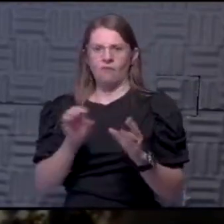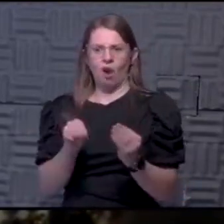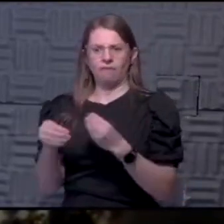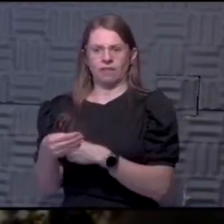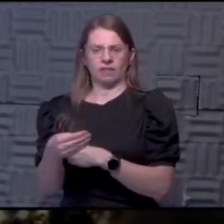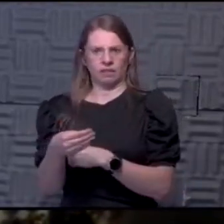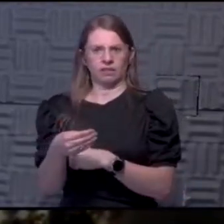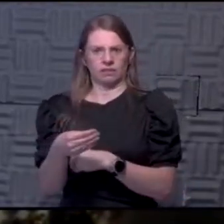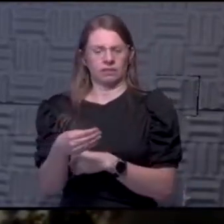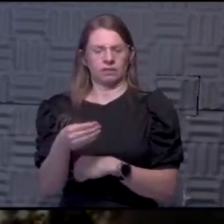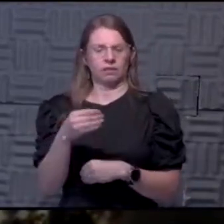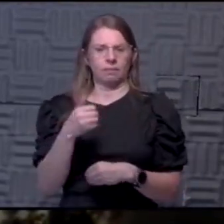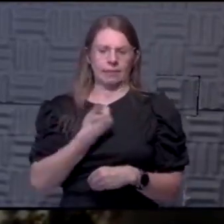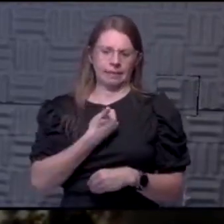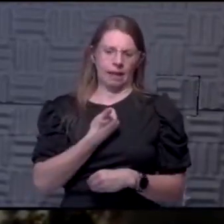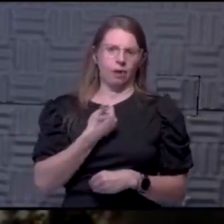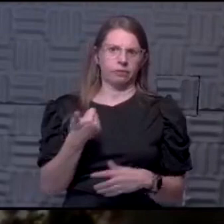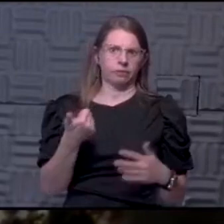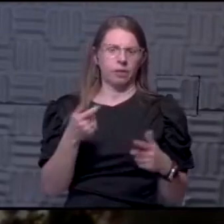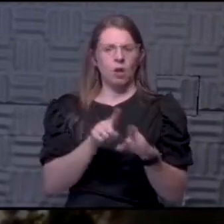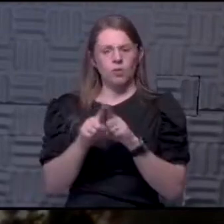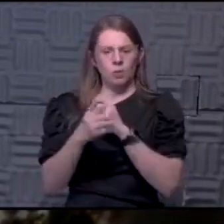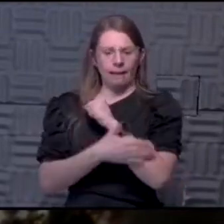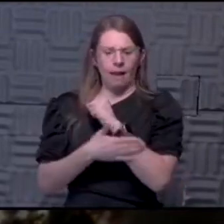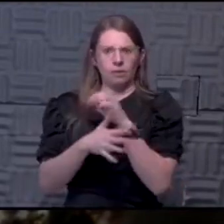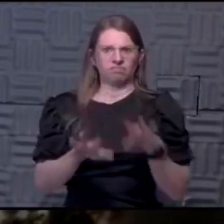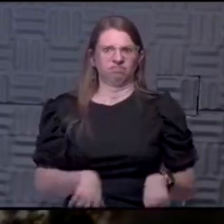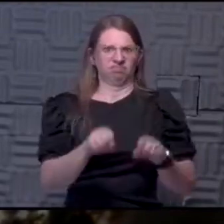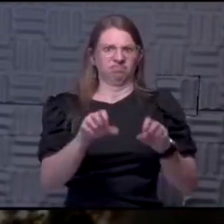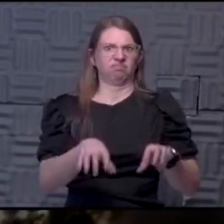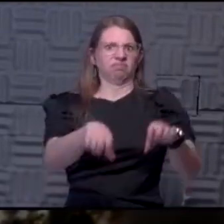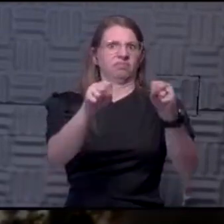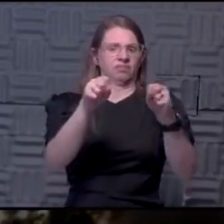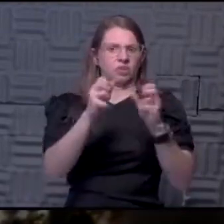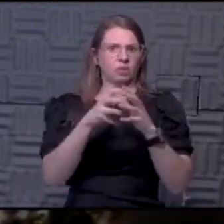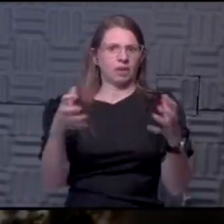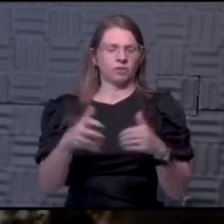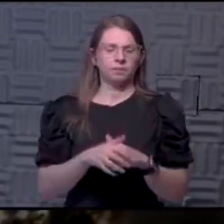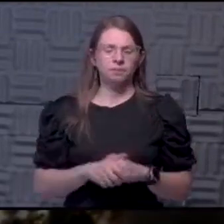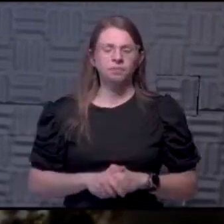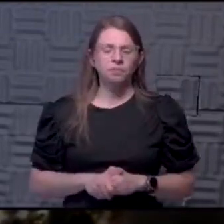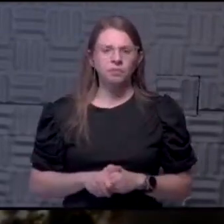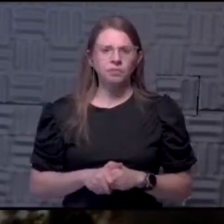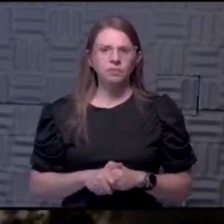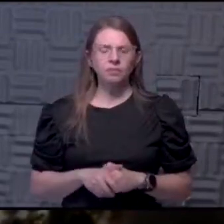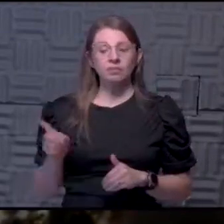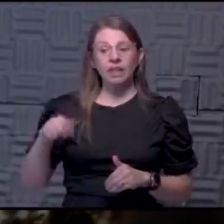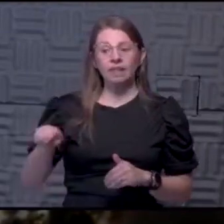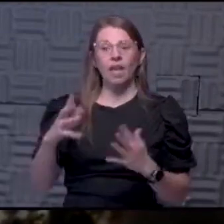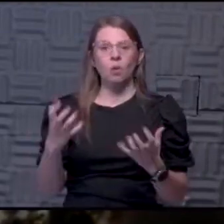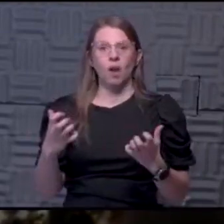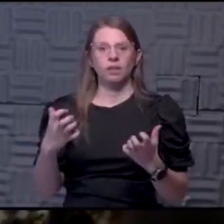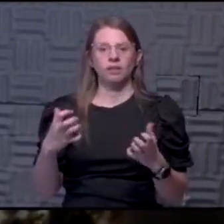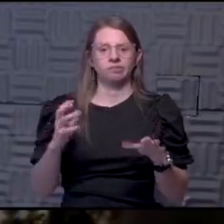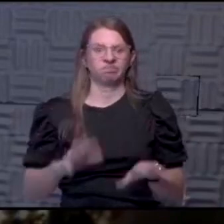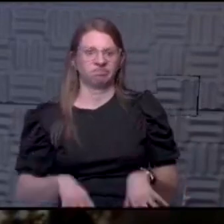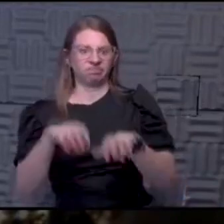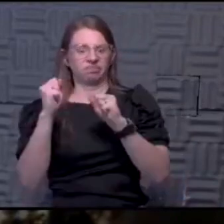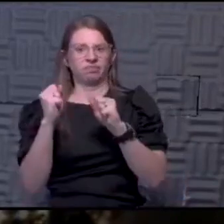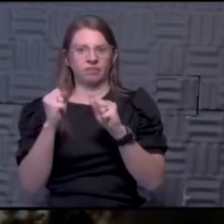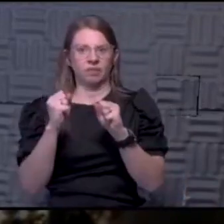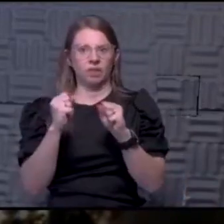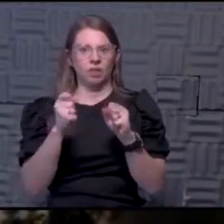by myself and the counties, and they want to grab back more control of it,